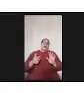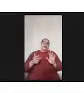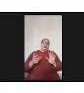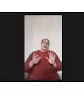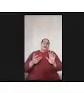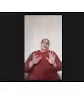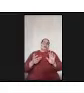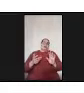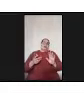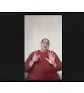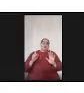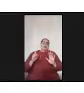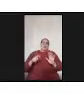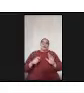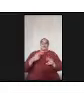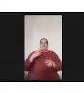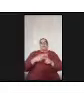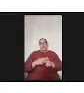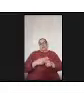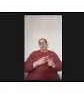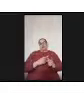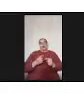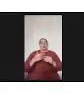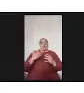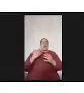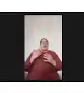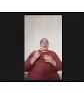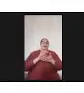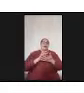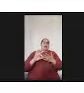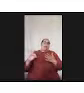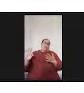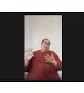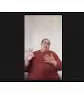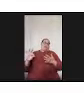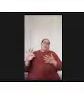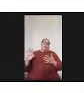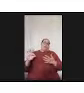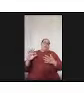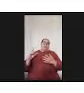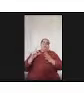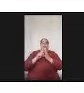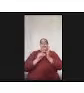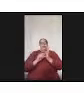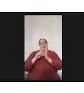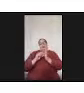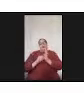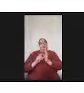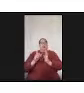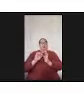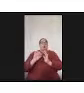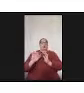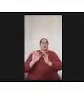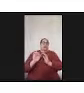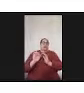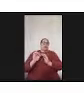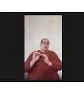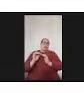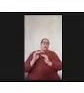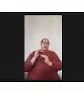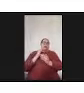to be finalized or to have a clear dates of what will be the milestones